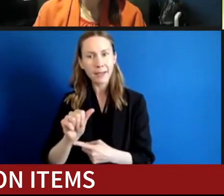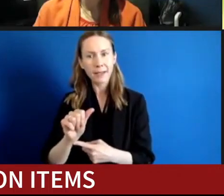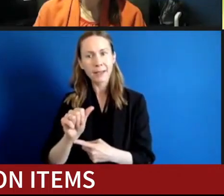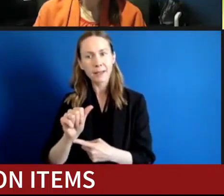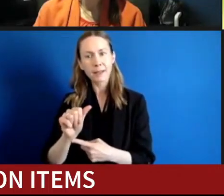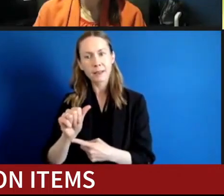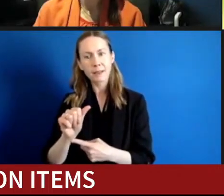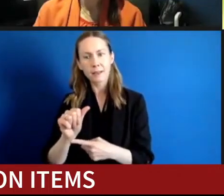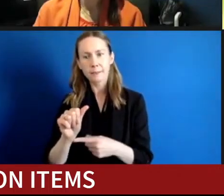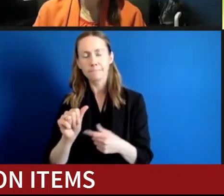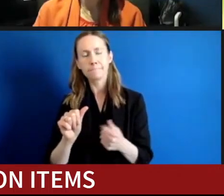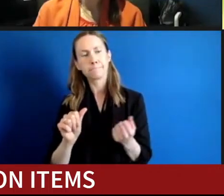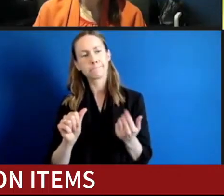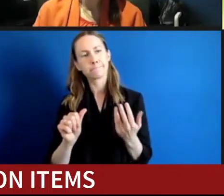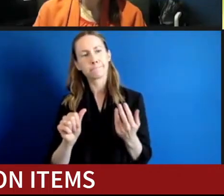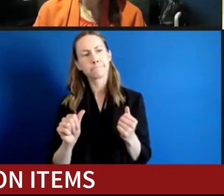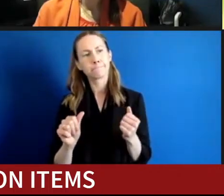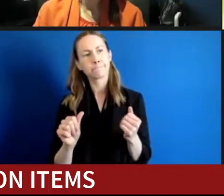kind of